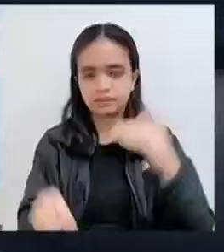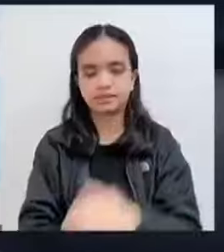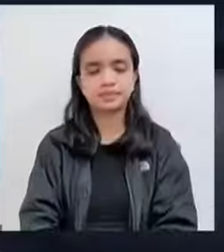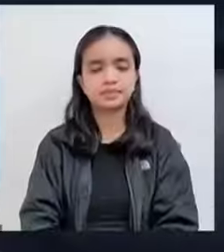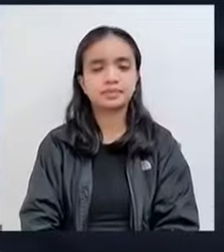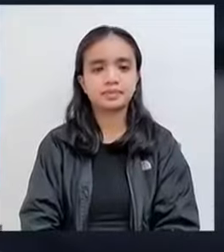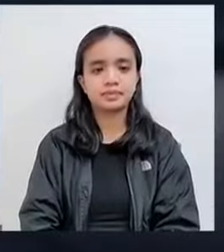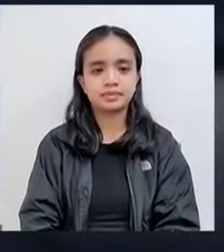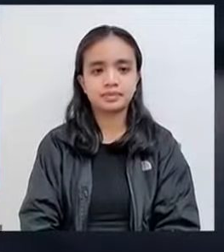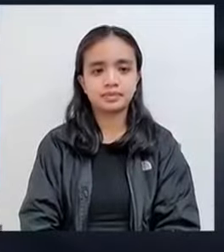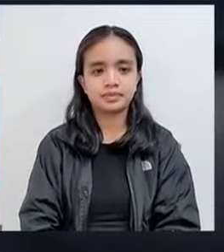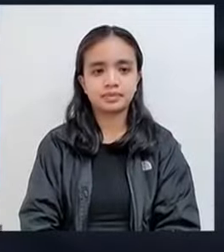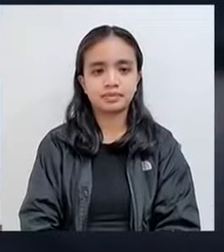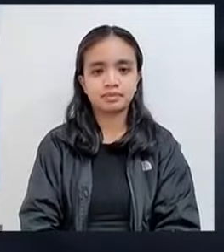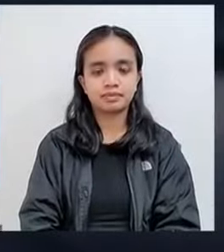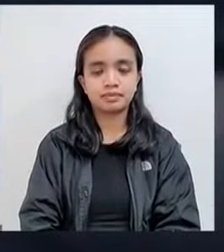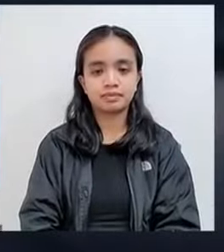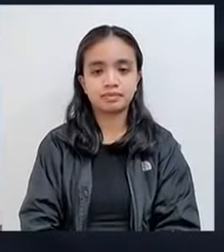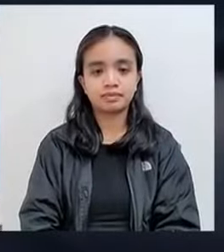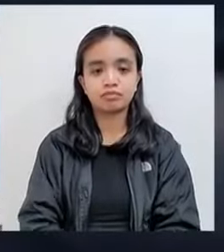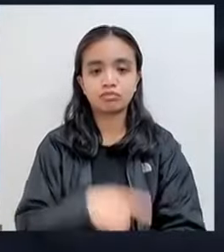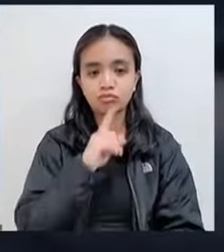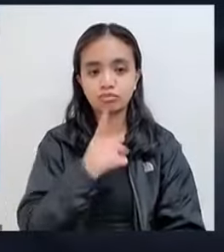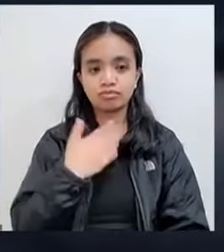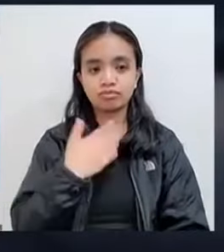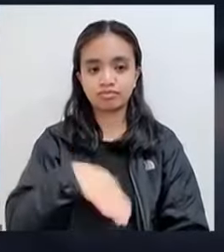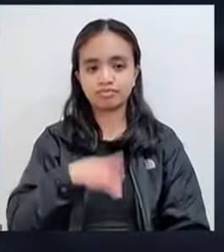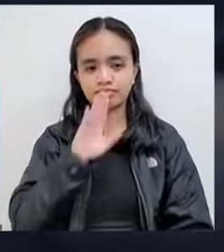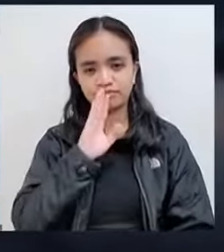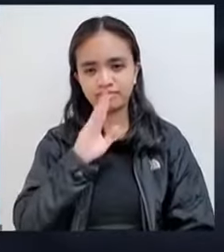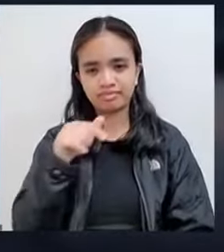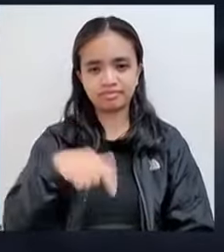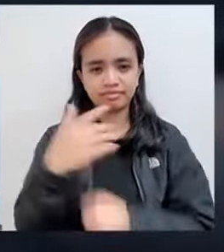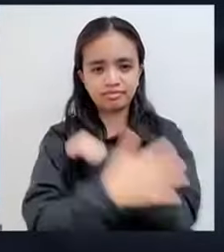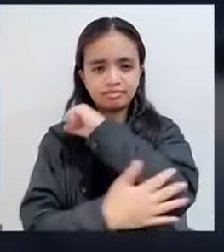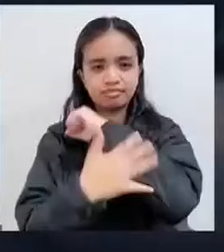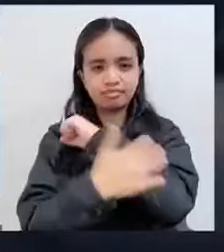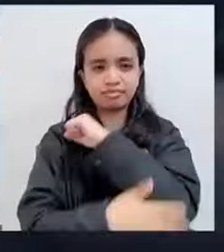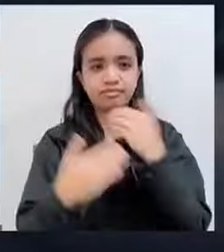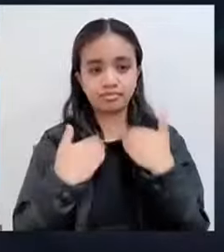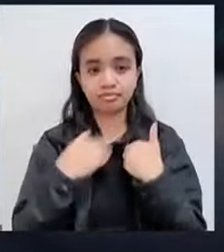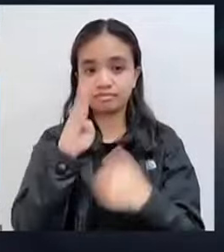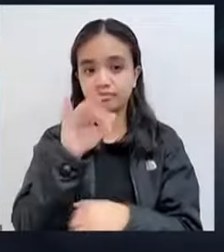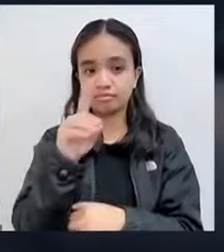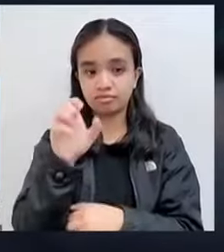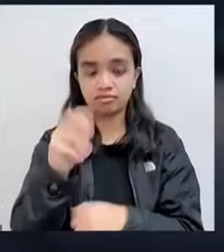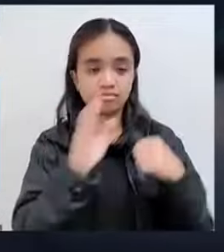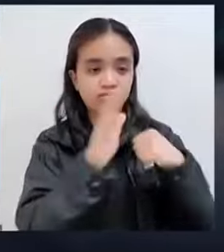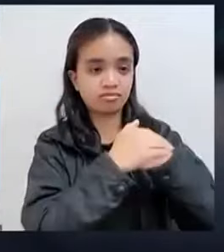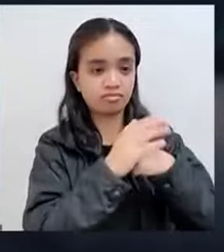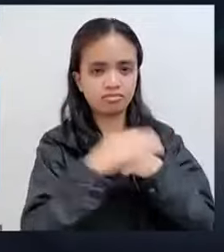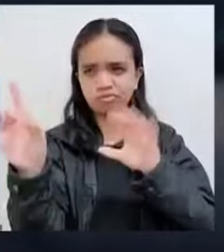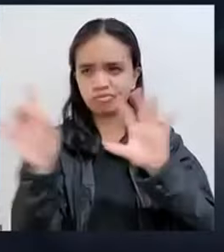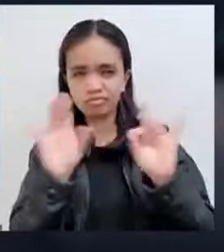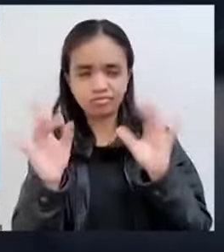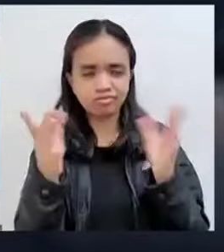Oh, I'm terribly frustrated with this country. I mean, the fact that we have Biden and Trump to choose from, it's